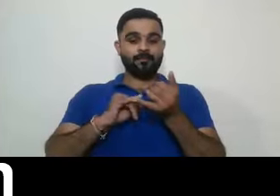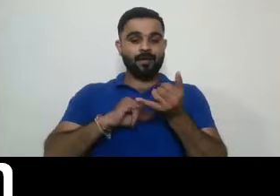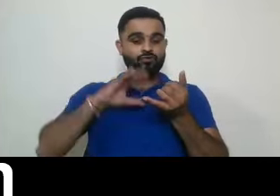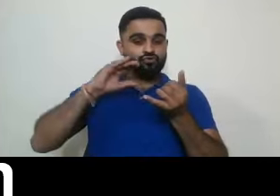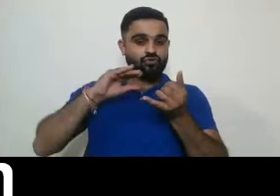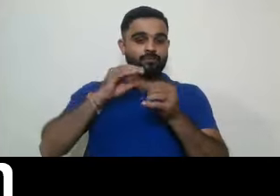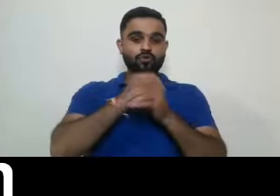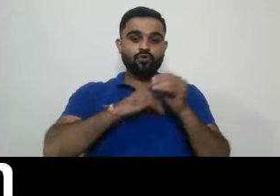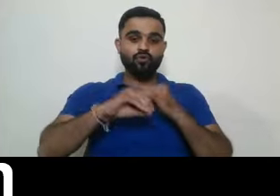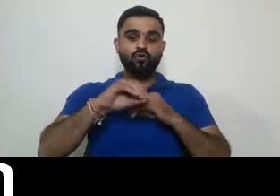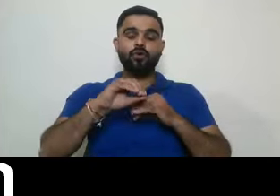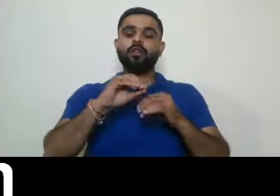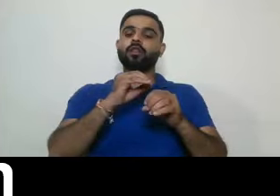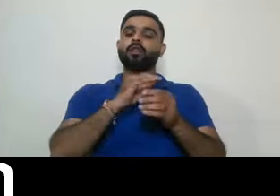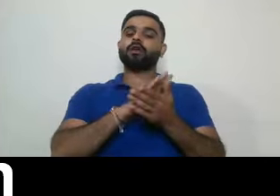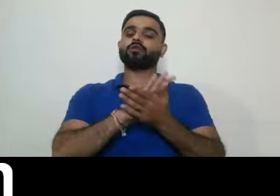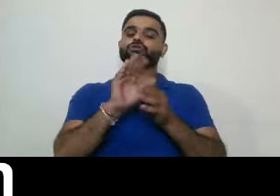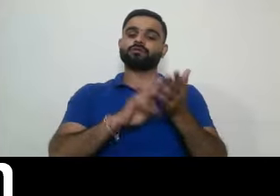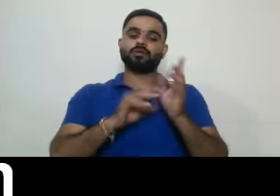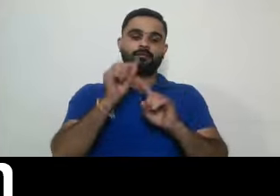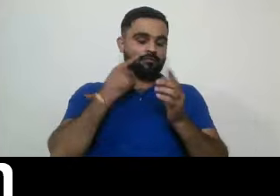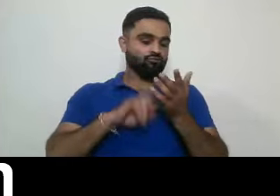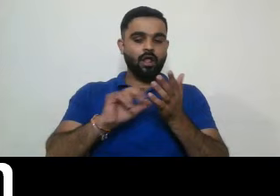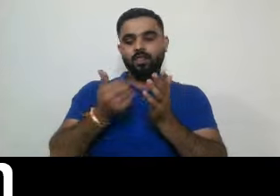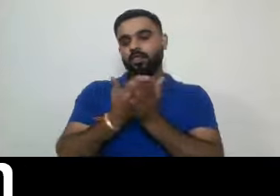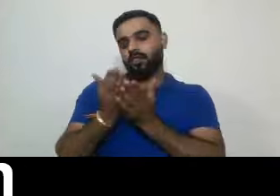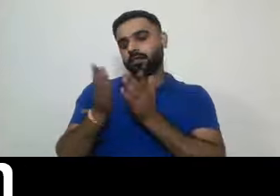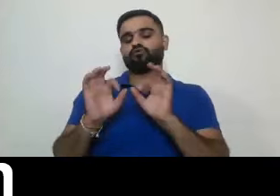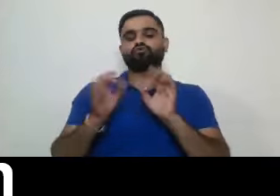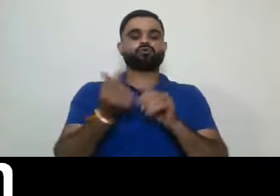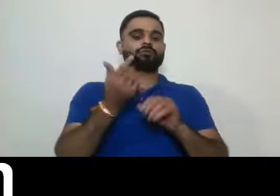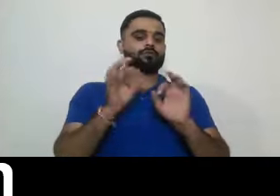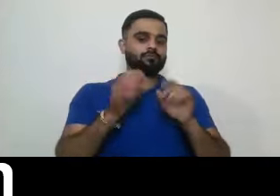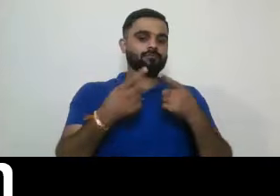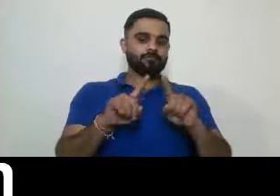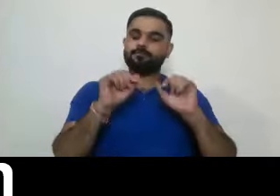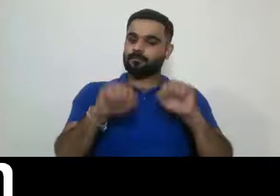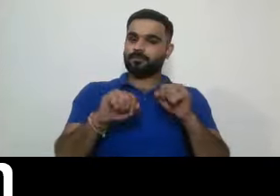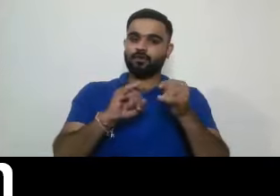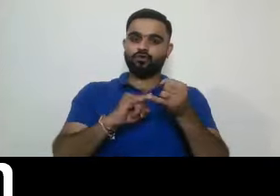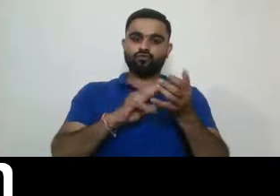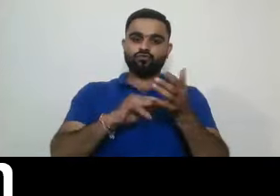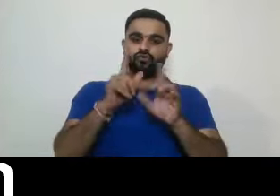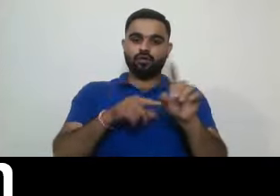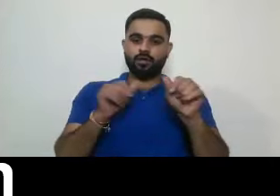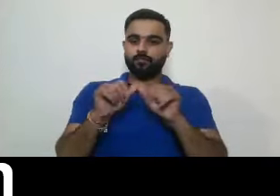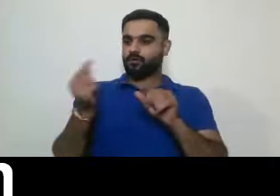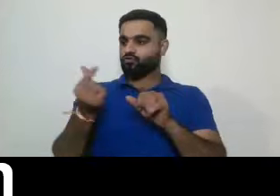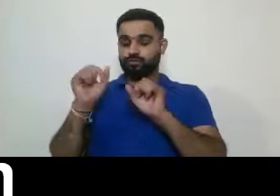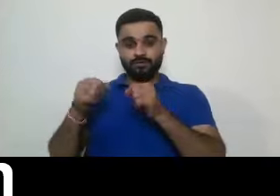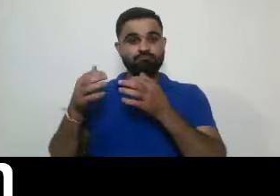Google, Gemini. All right, yes, those are alternates also. That's correct. Yes, Somya has been using it.